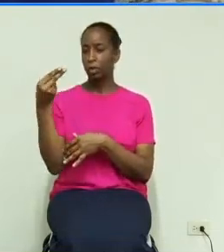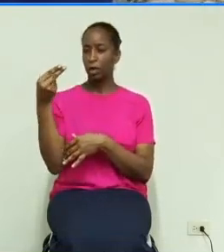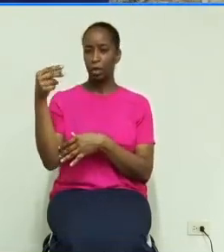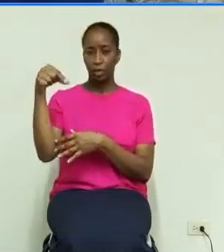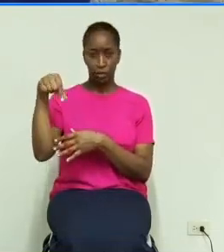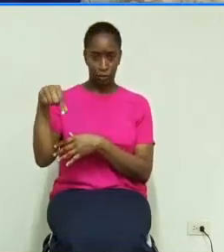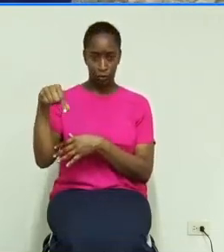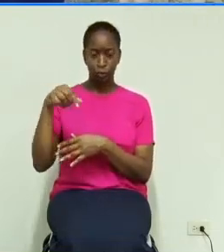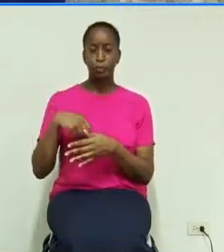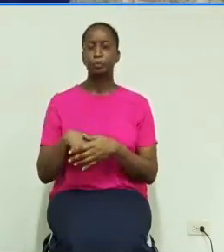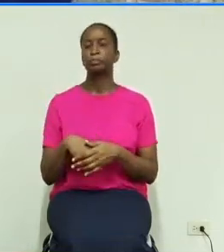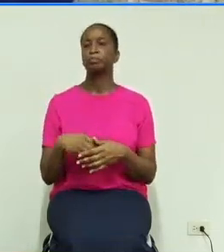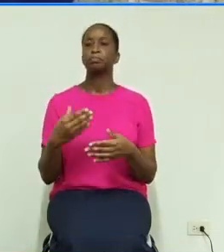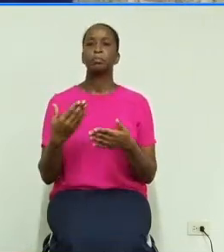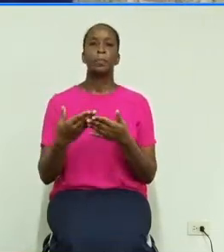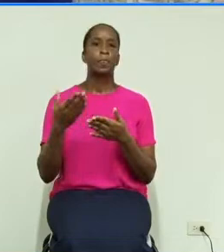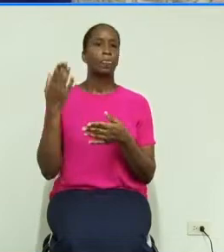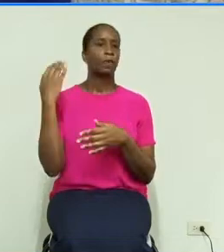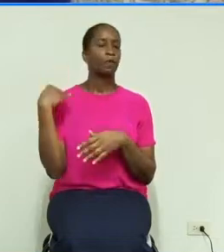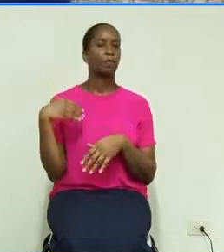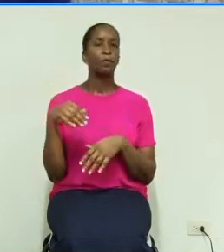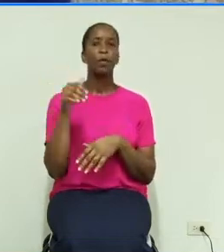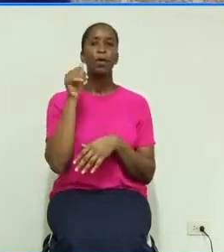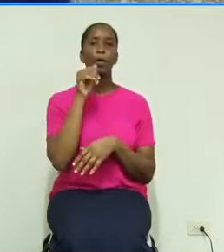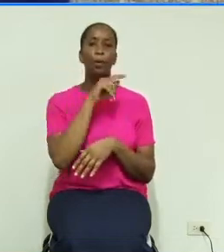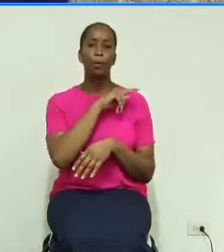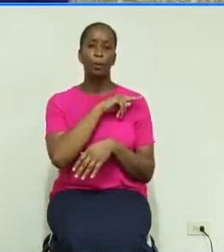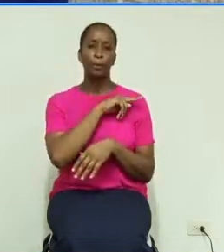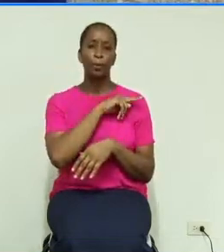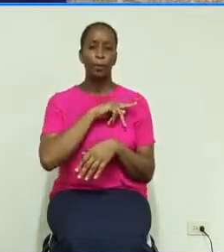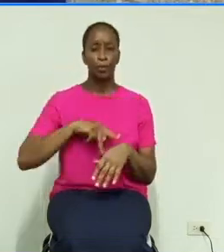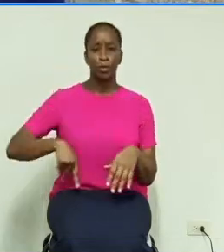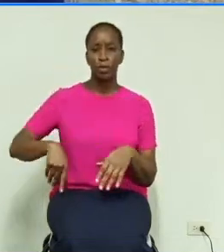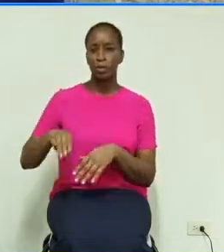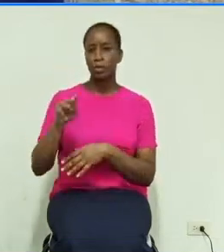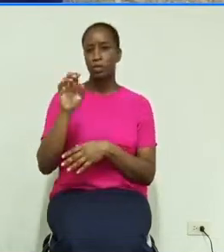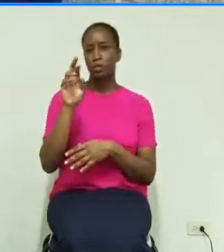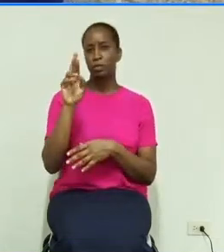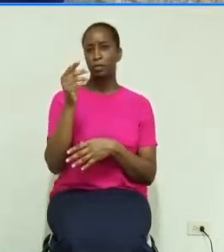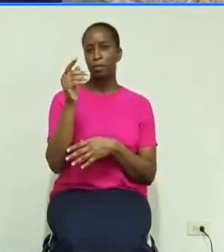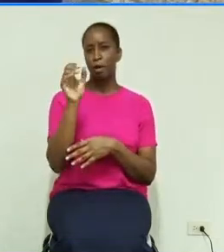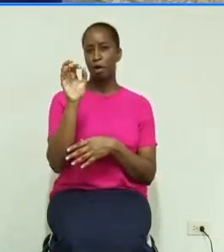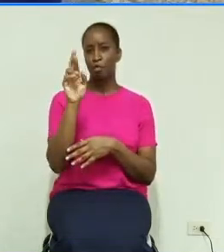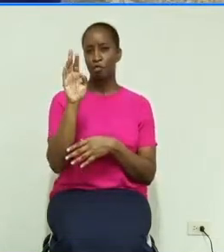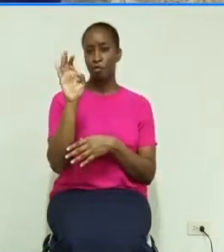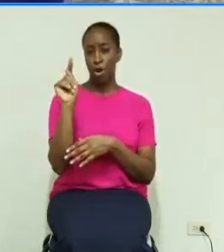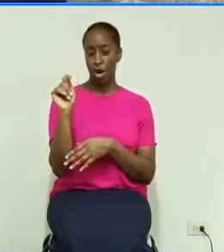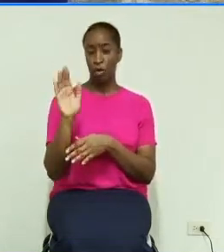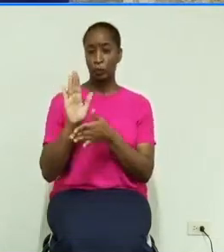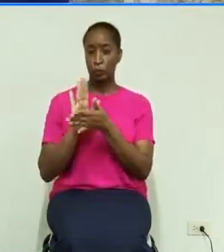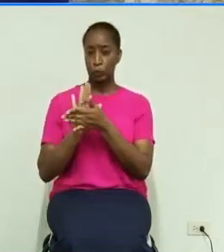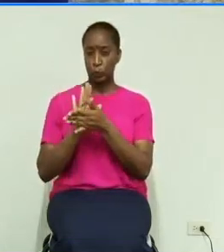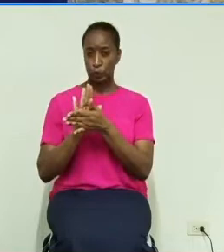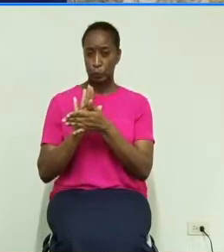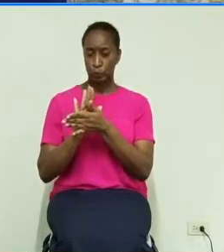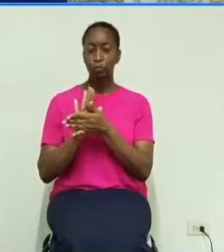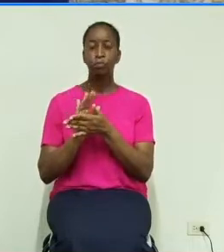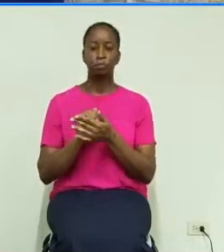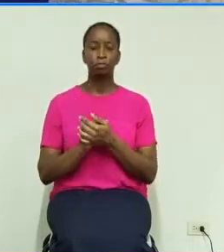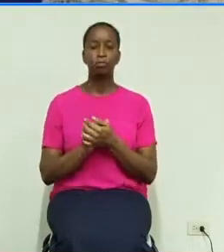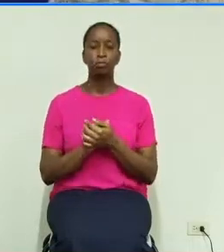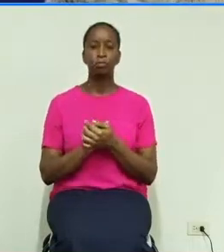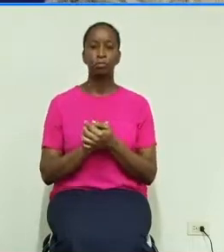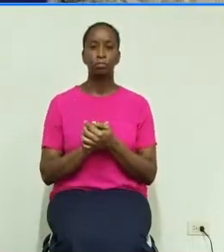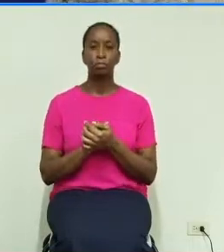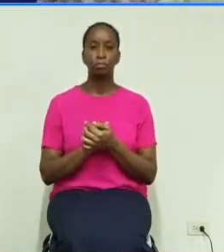the Foundation School, and now we are in the north. The members of the commission, which started its work in